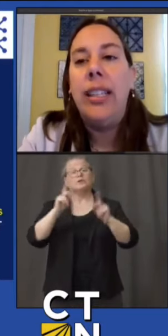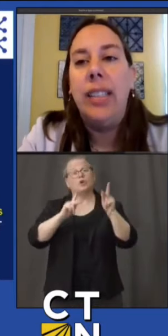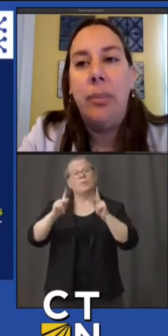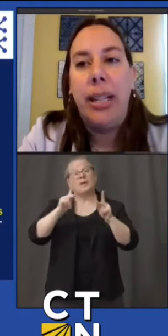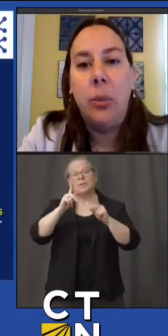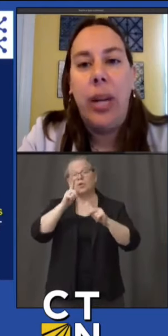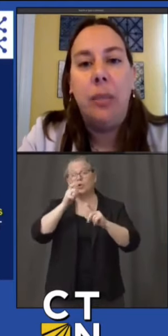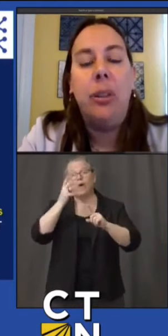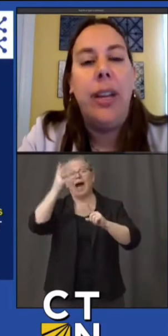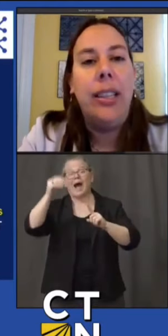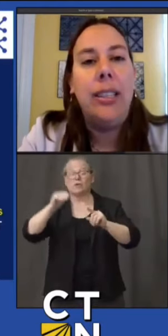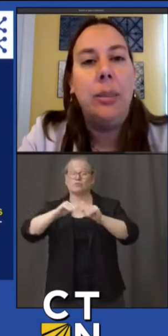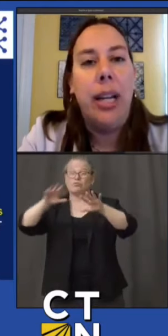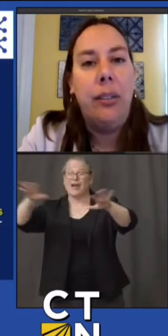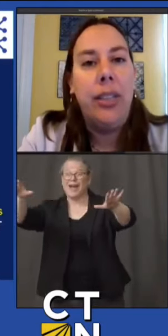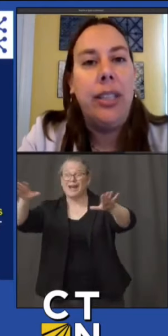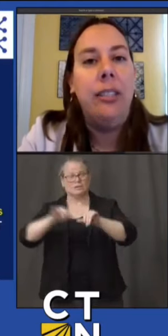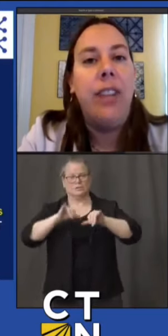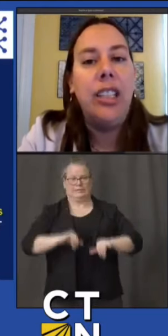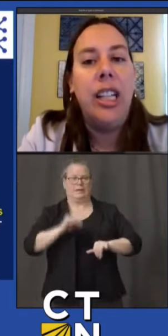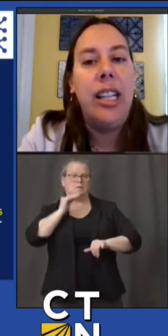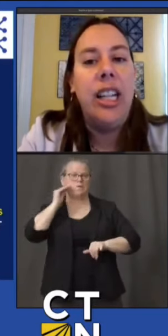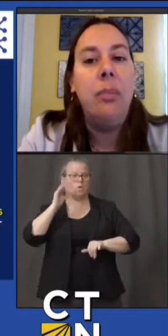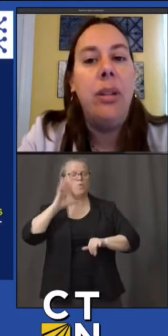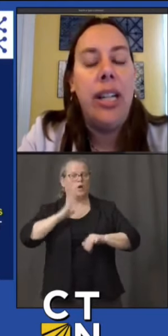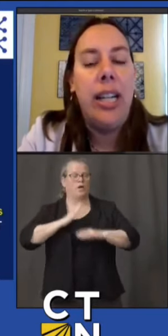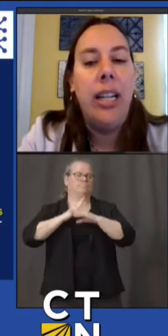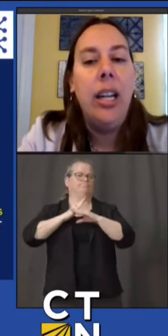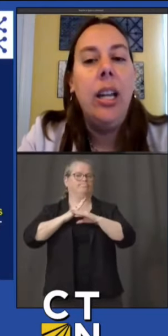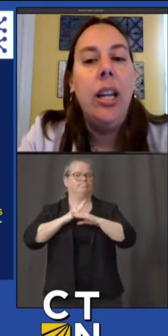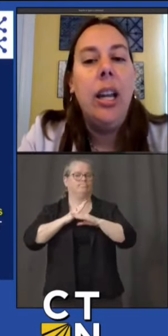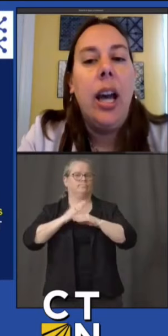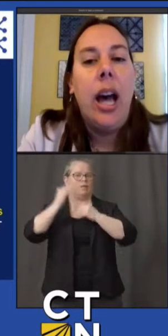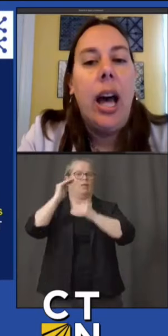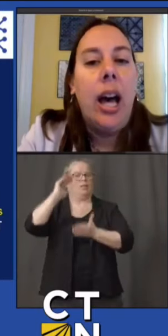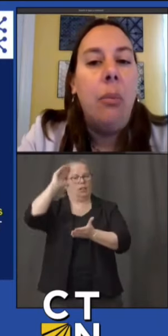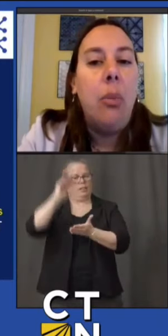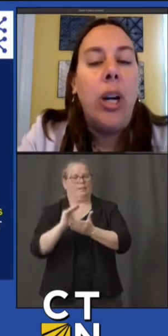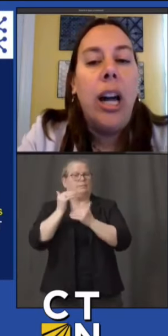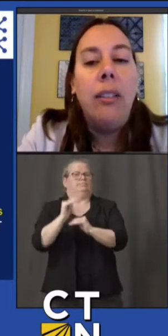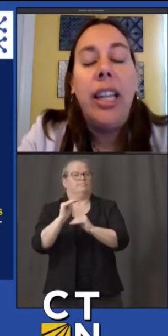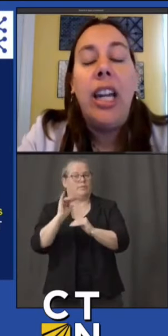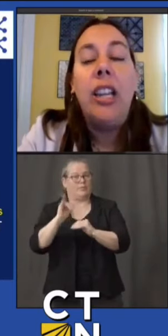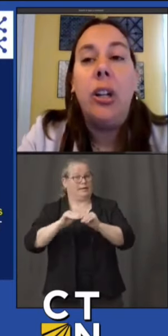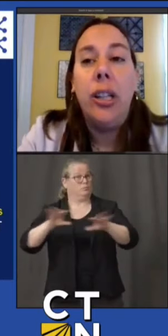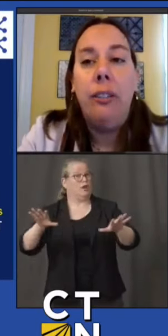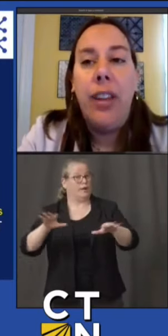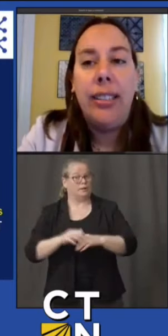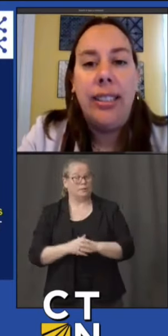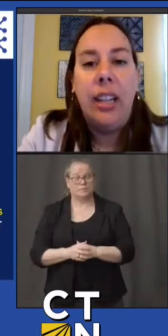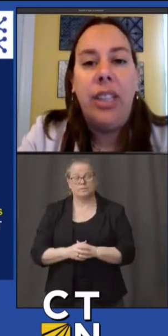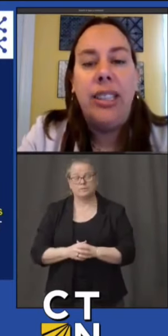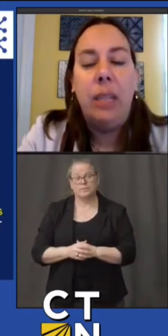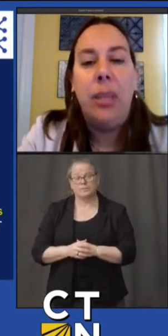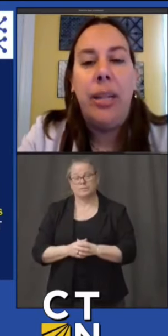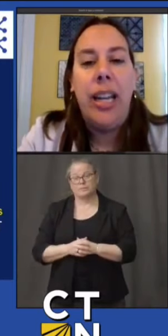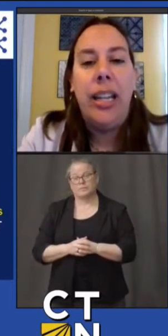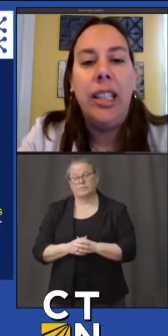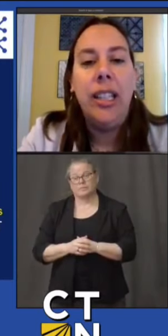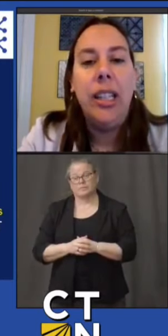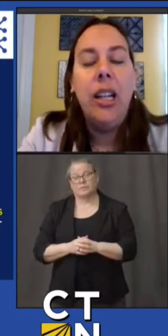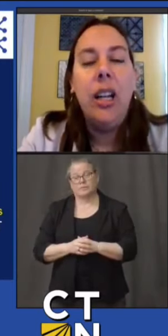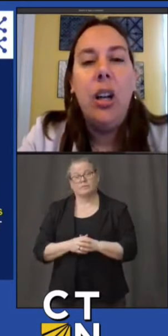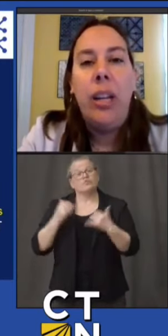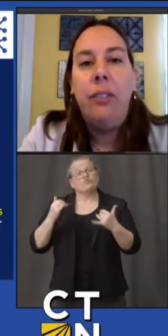really is the best way to prevent the spread of this infection in the community. We're currently in the early phases of this